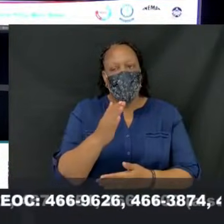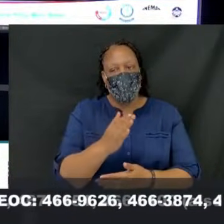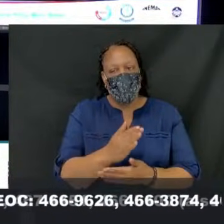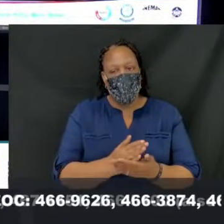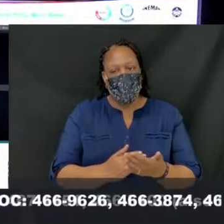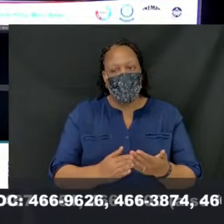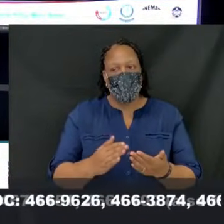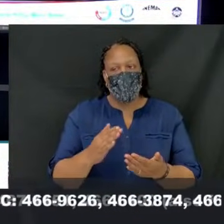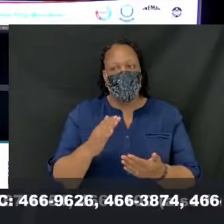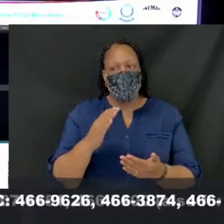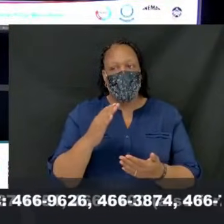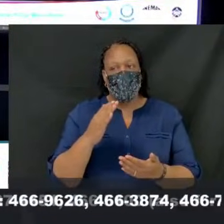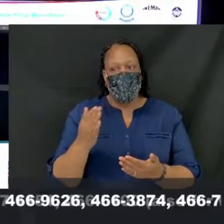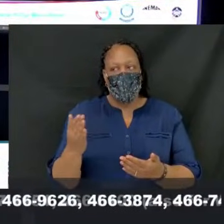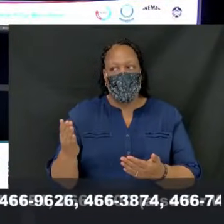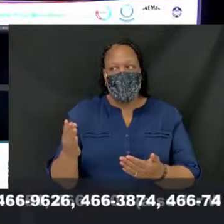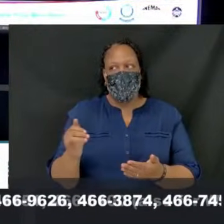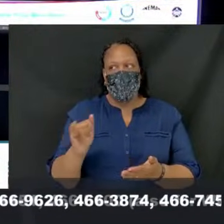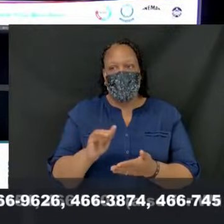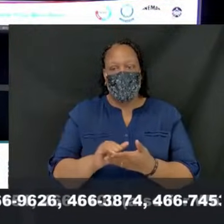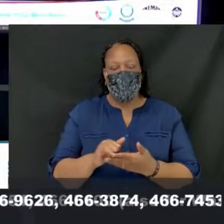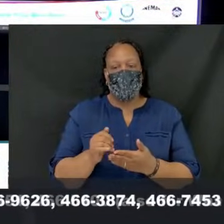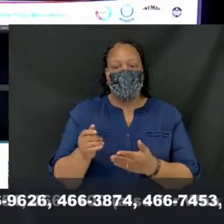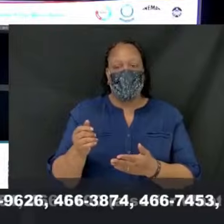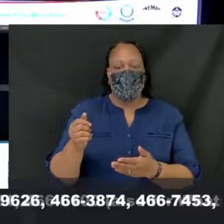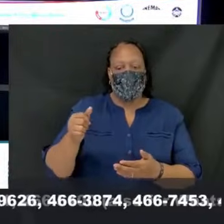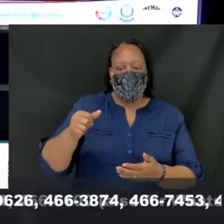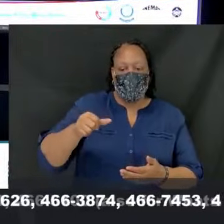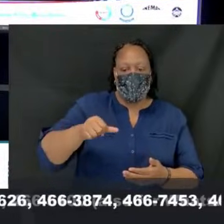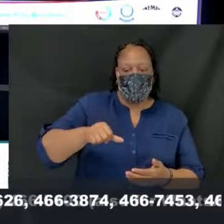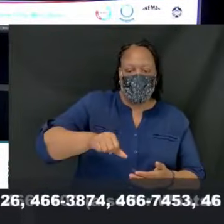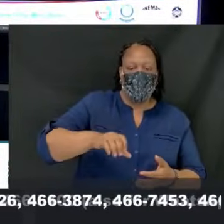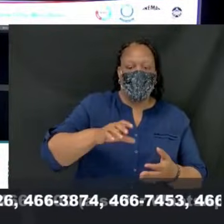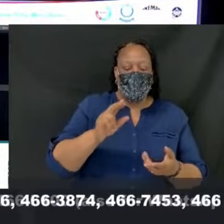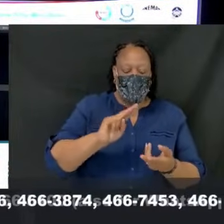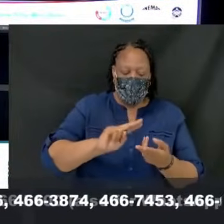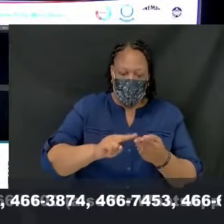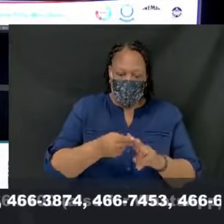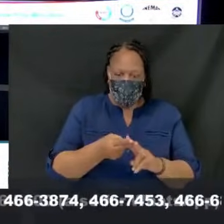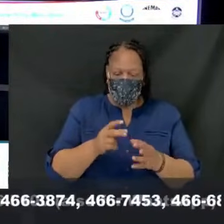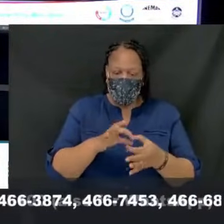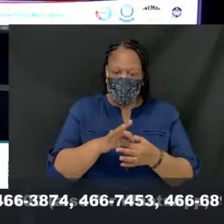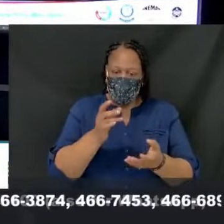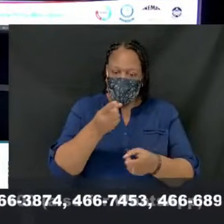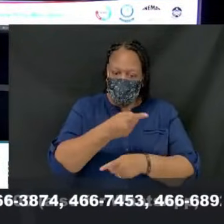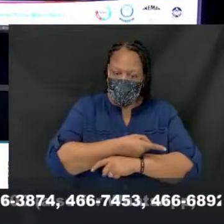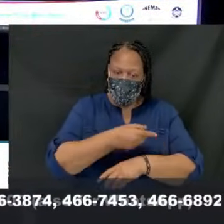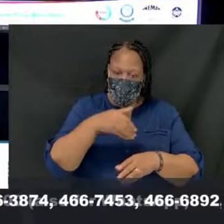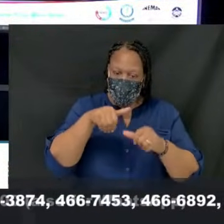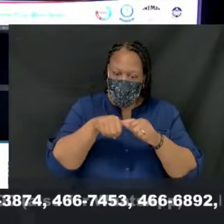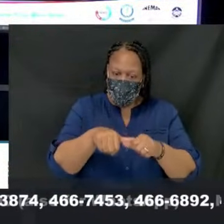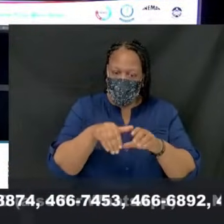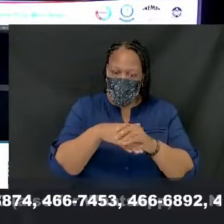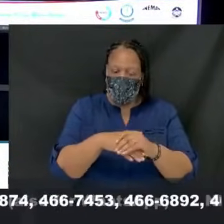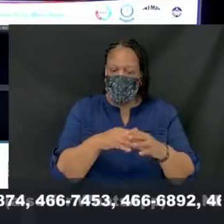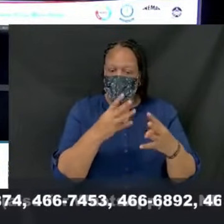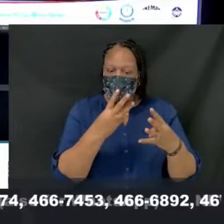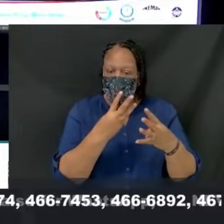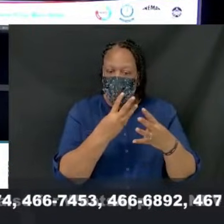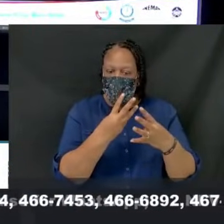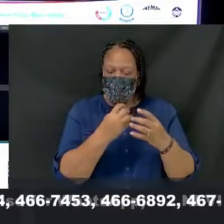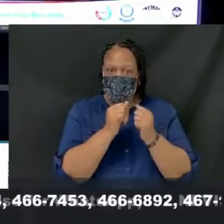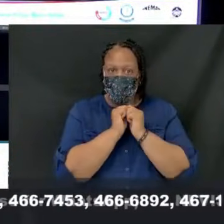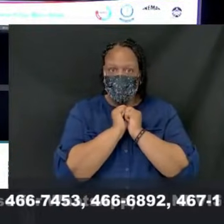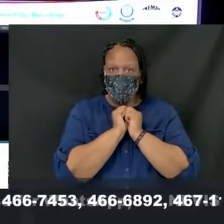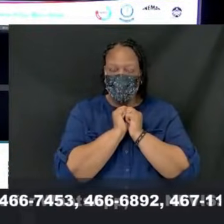must inform you that several recommendations are before the members of the cabinet at this time for us to